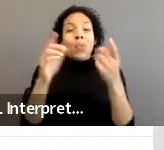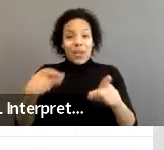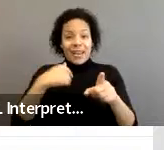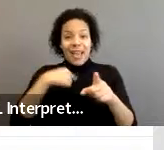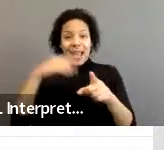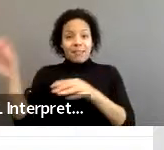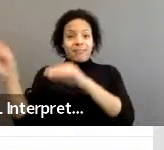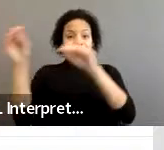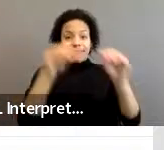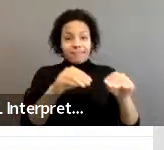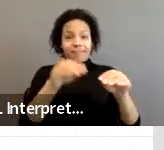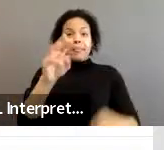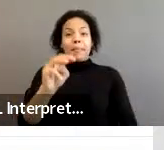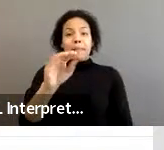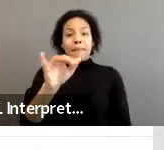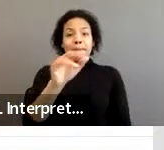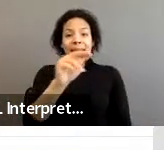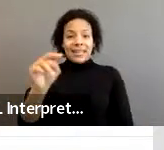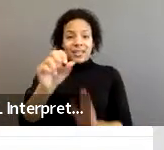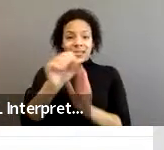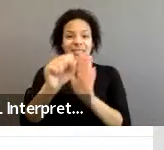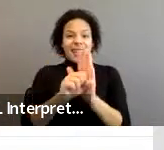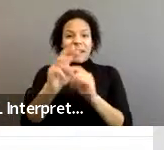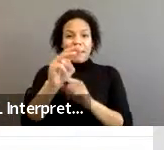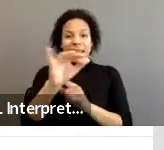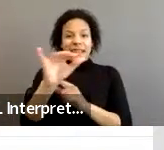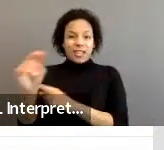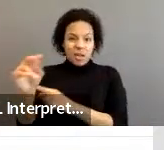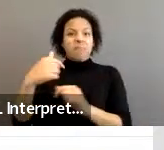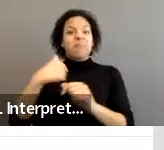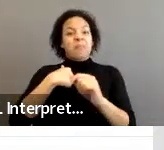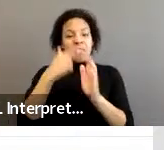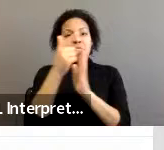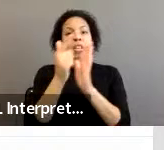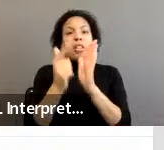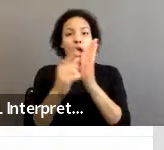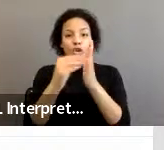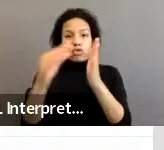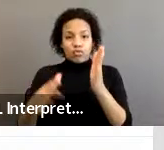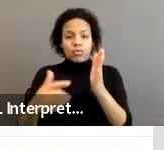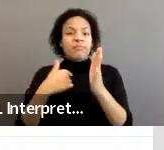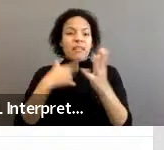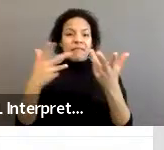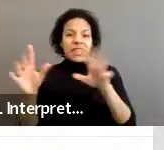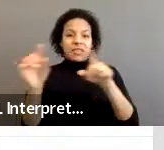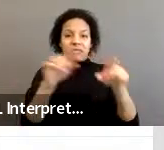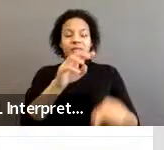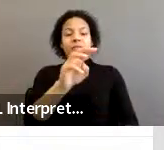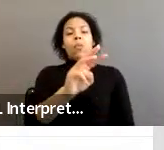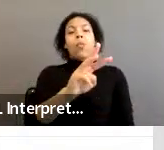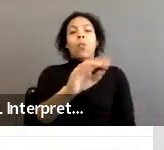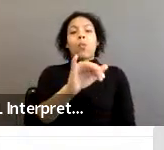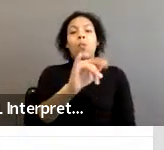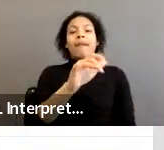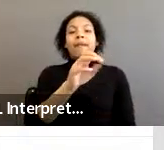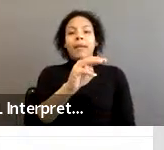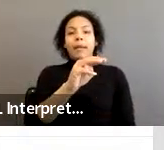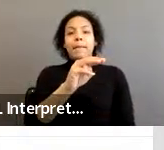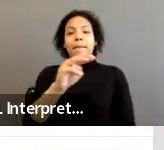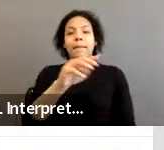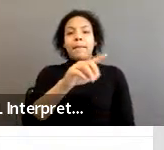Minnesota as a law student. I went to William Mitchell, which is now Mitchell Hamlin College of